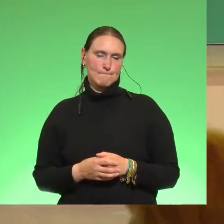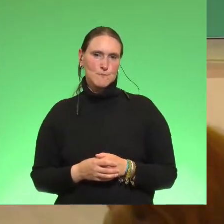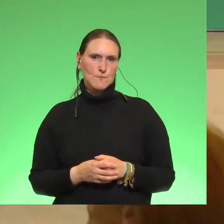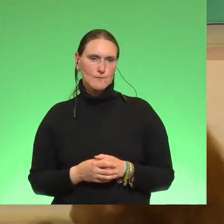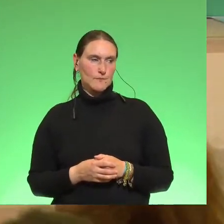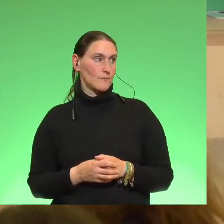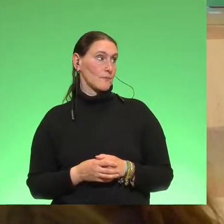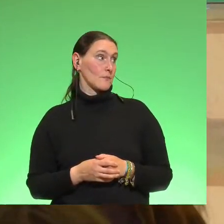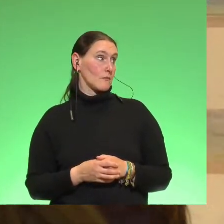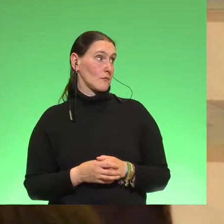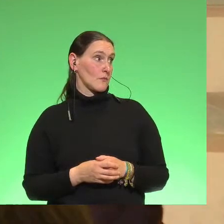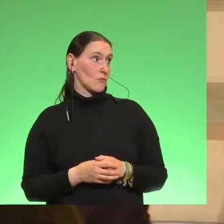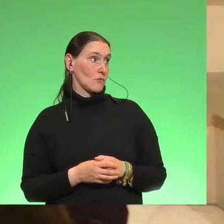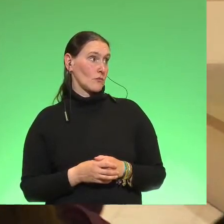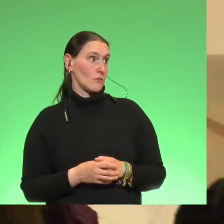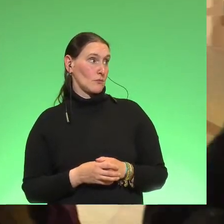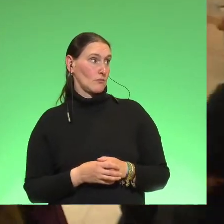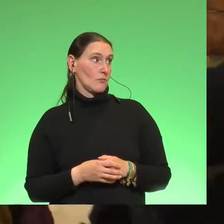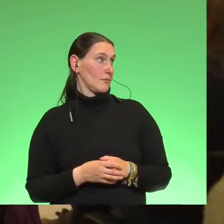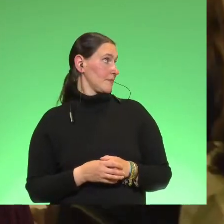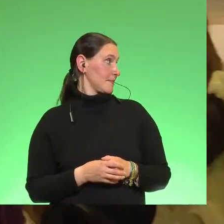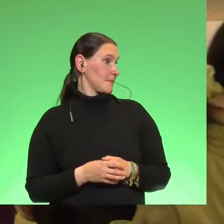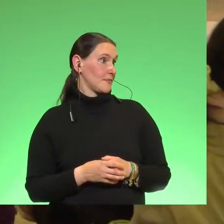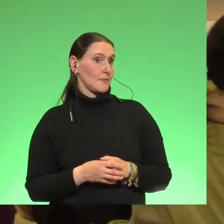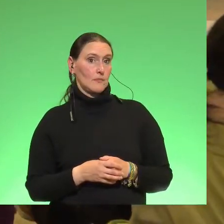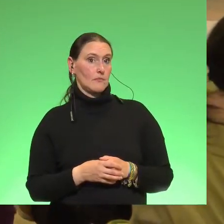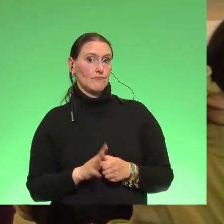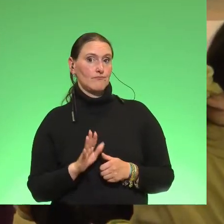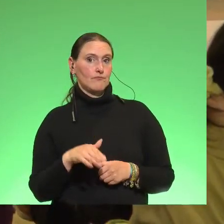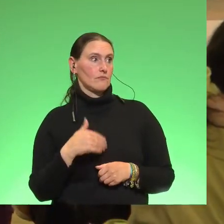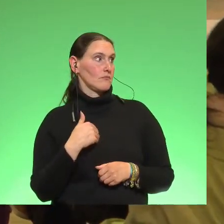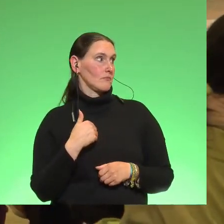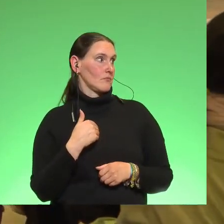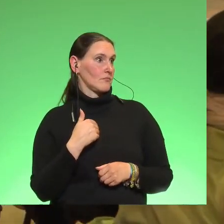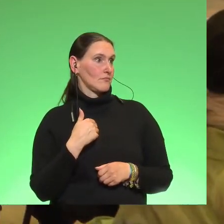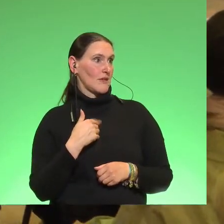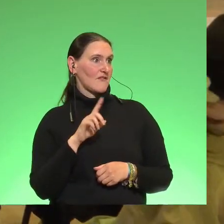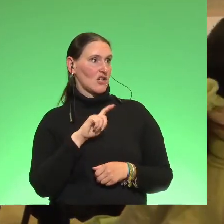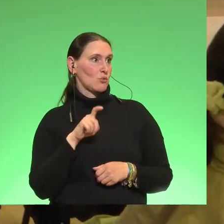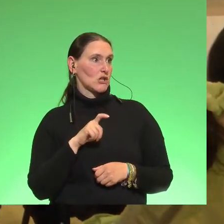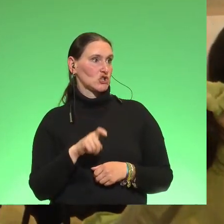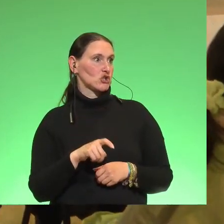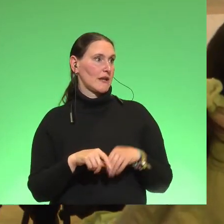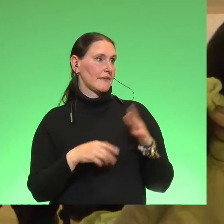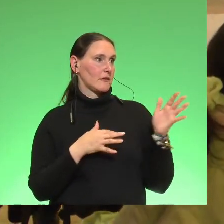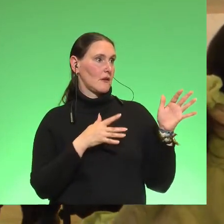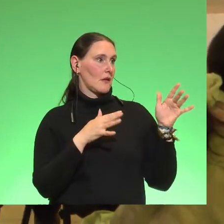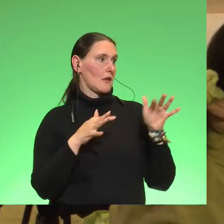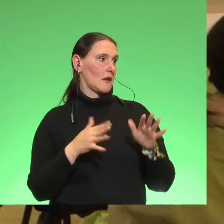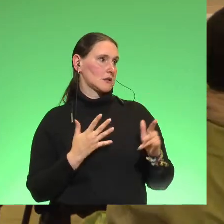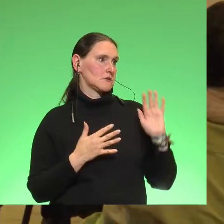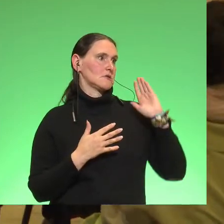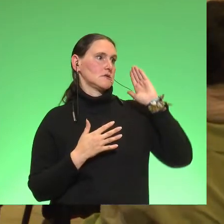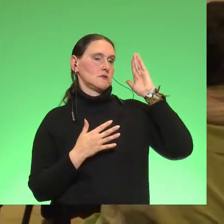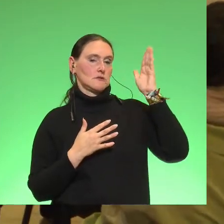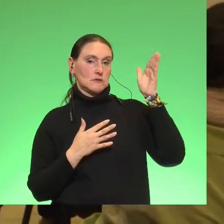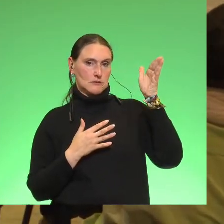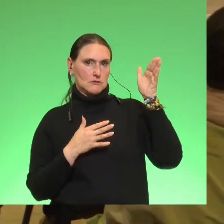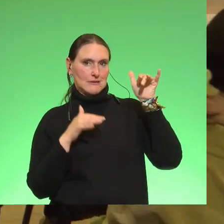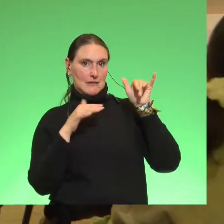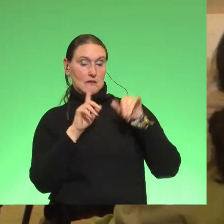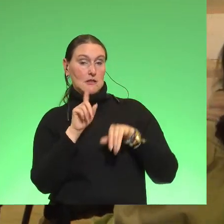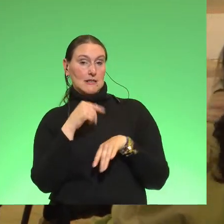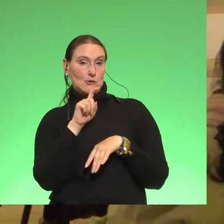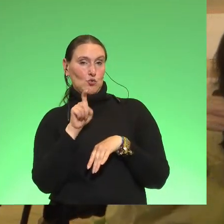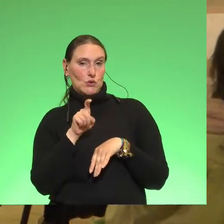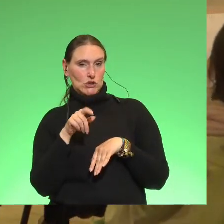I also have a question about over here. Ah, yeah. Yeah, about same thing,